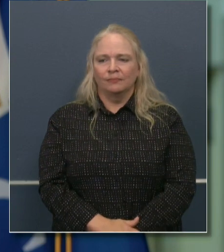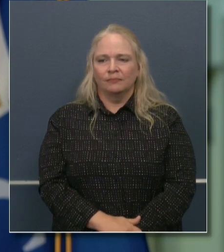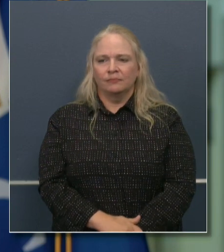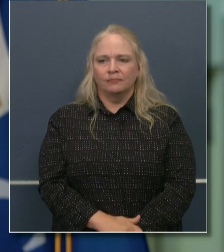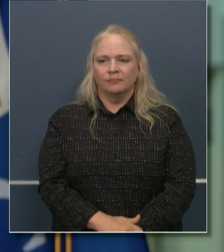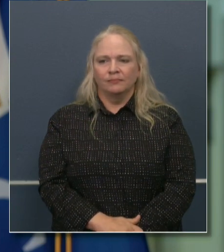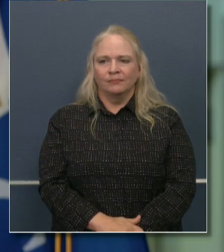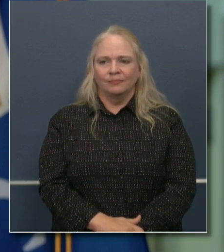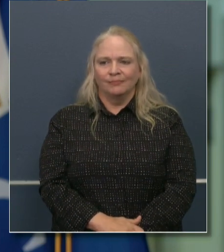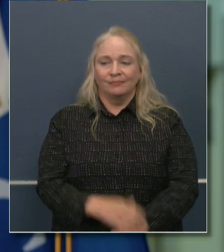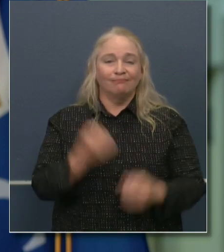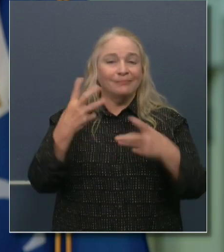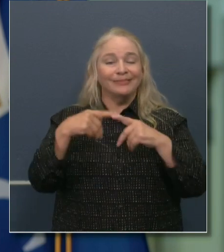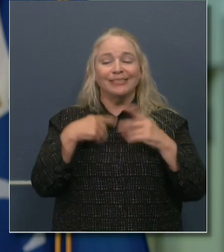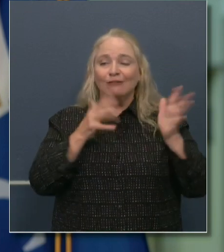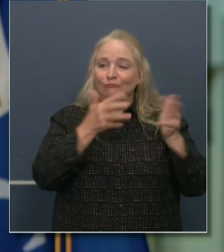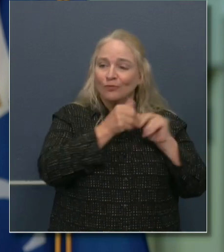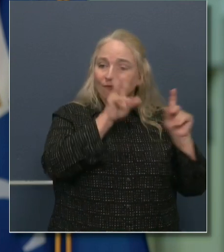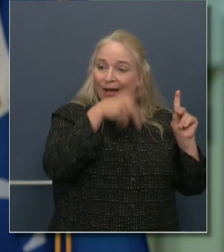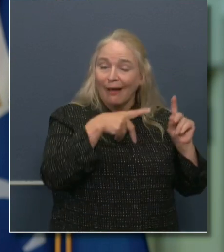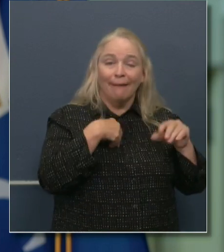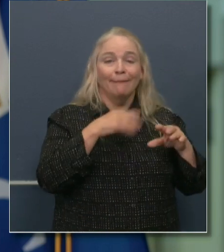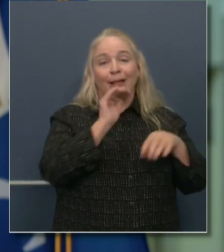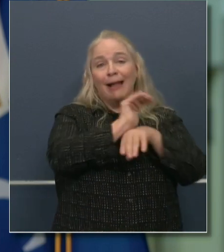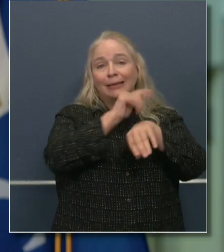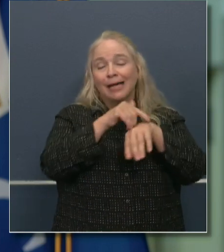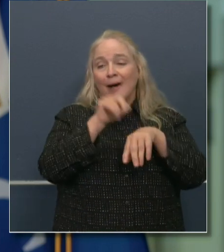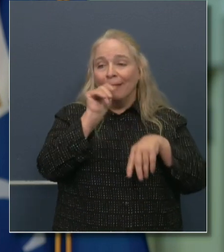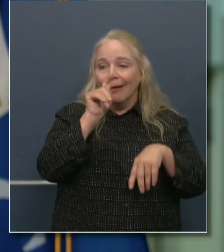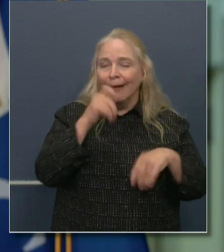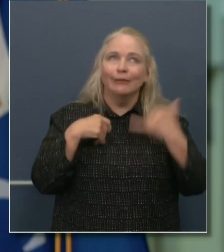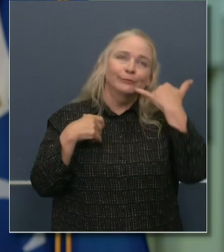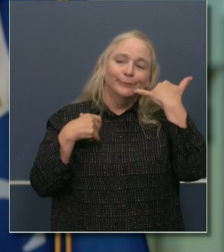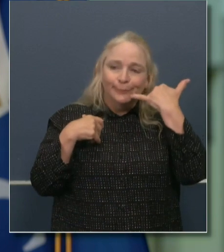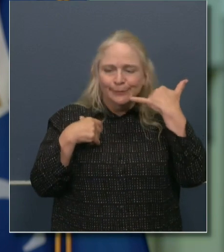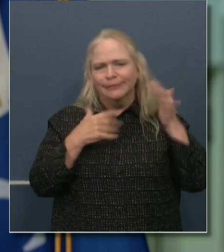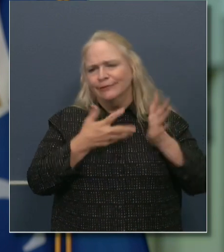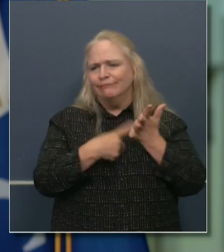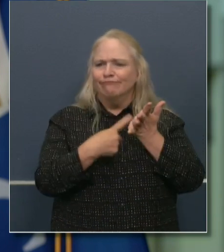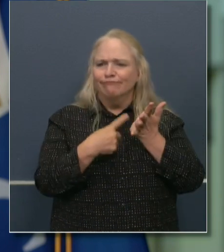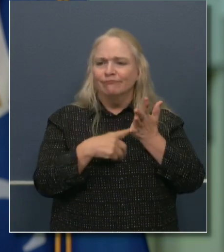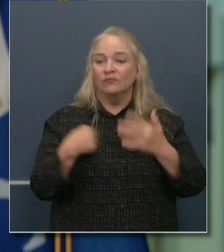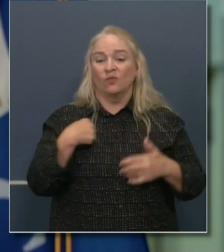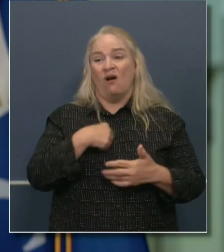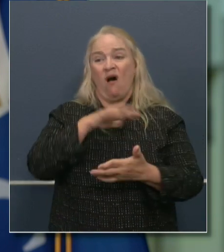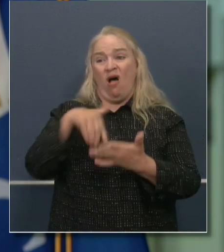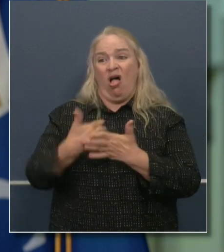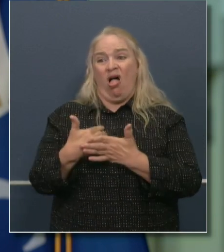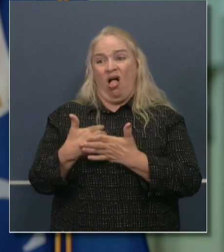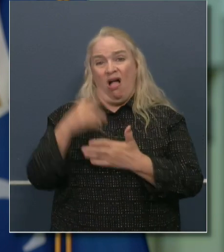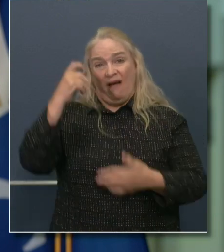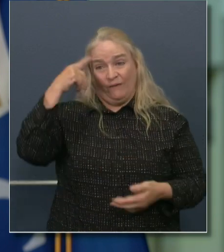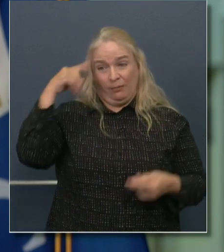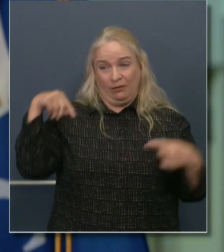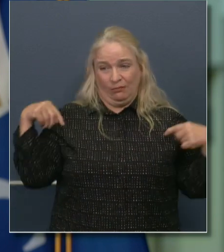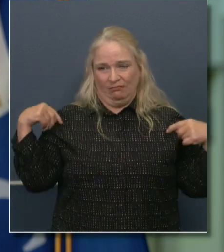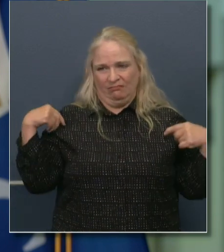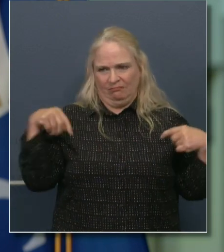this stage. But the calls are really about governors sharing best practices and